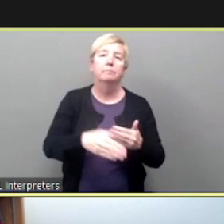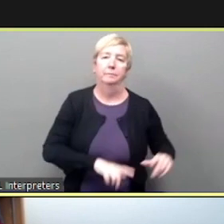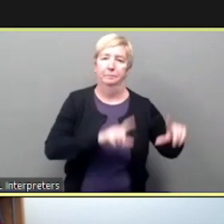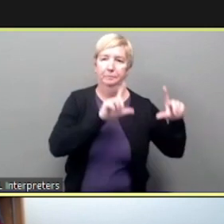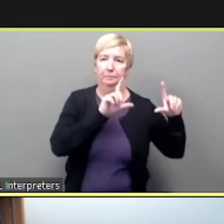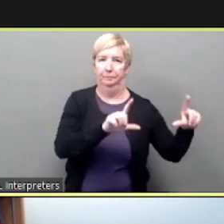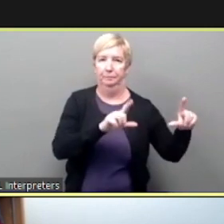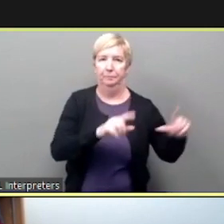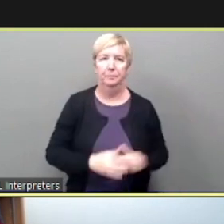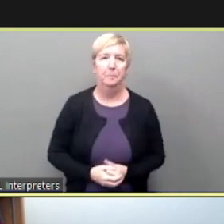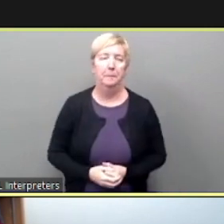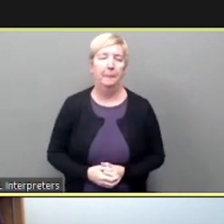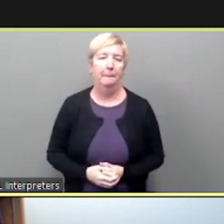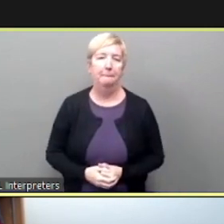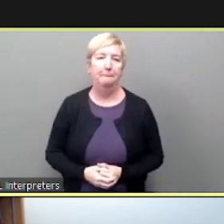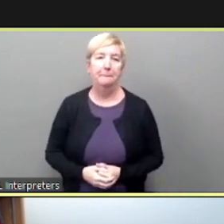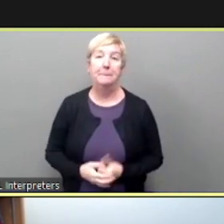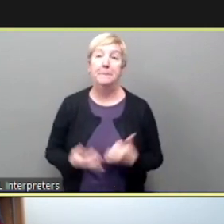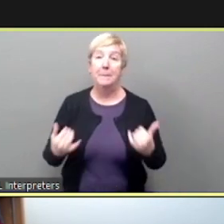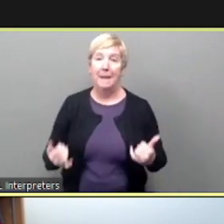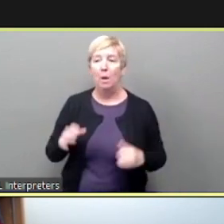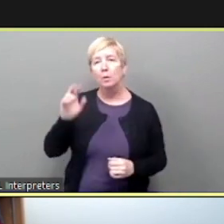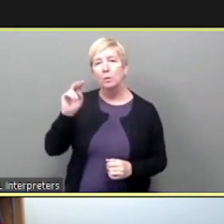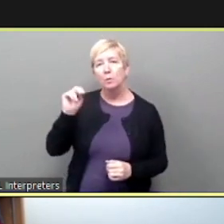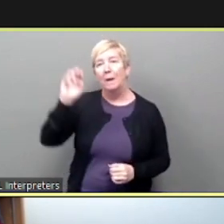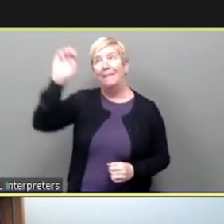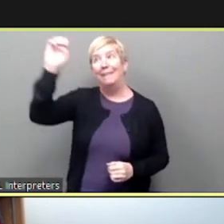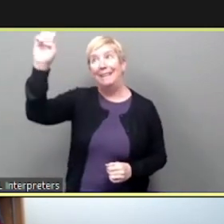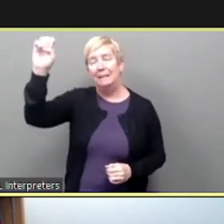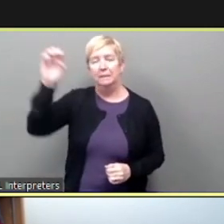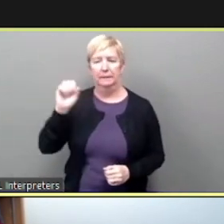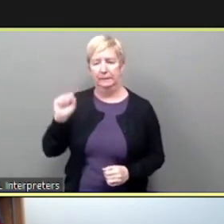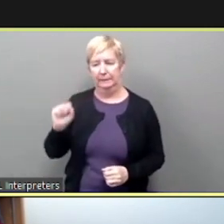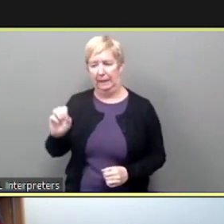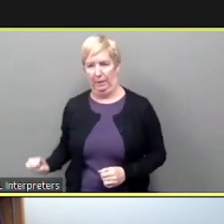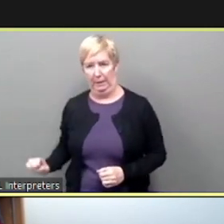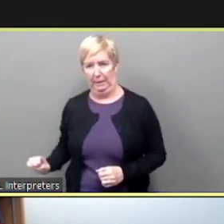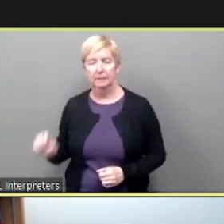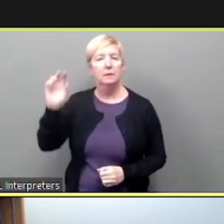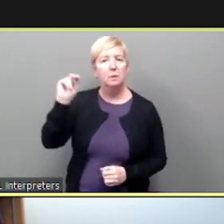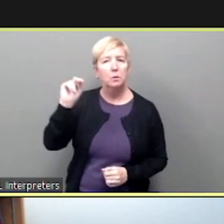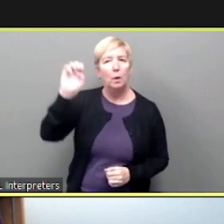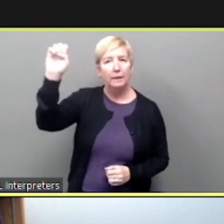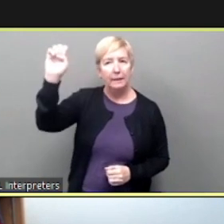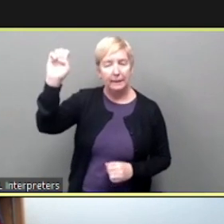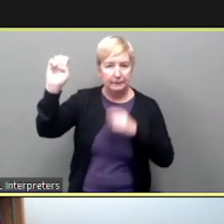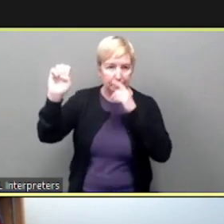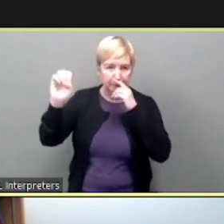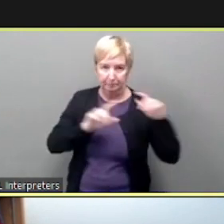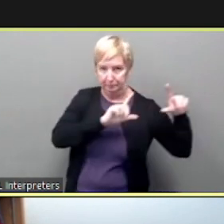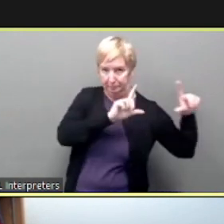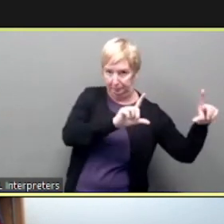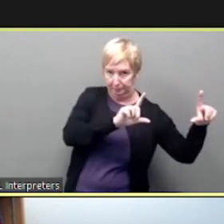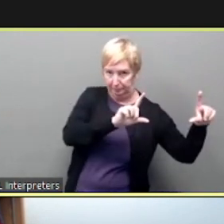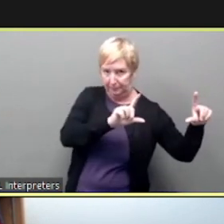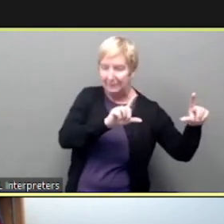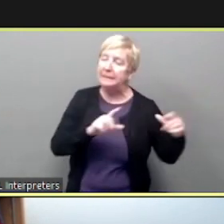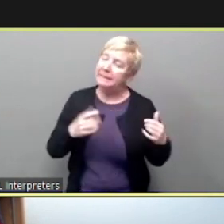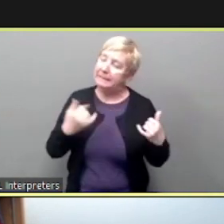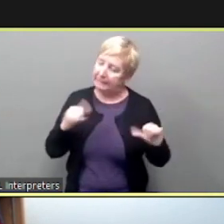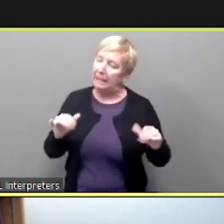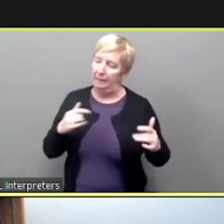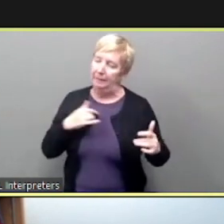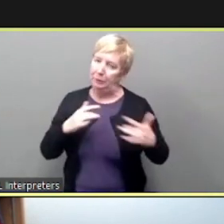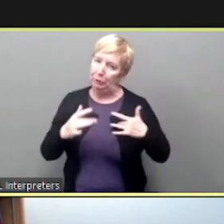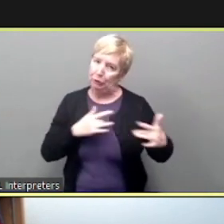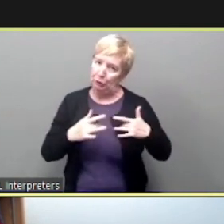This is pointing out the Northeast and the Southeast. The Northeast, I think this is still worrisome. We did see a